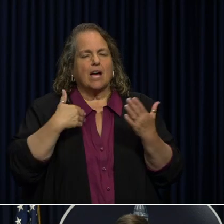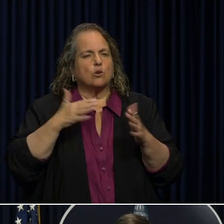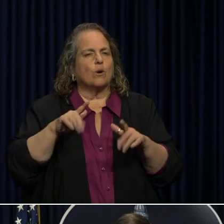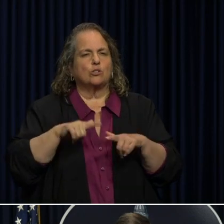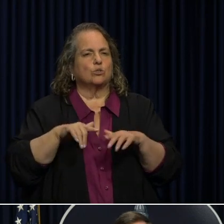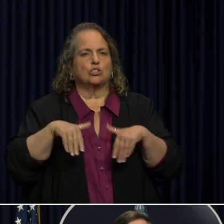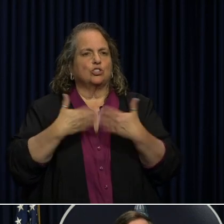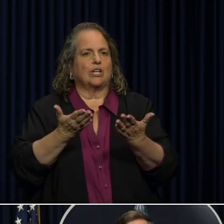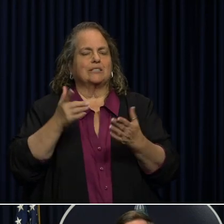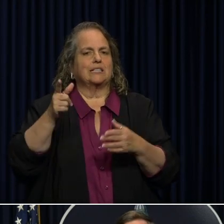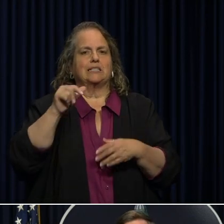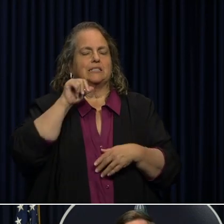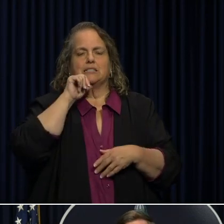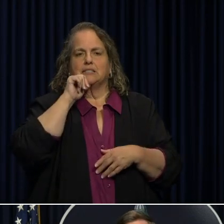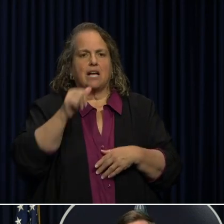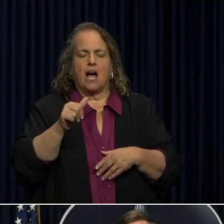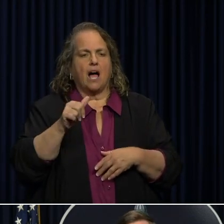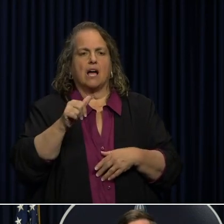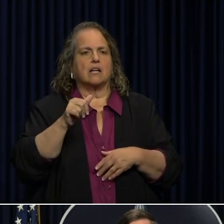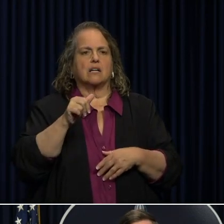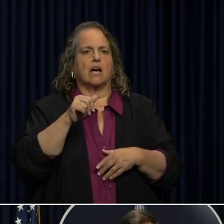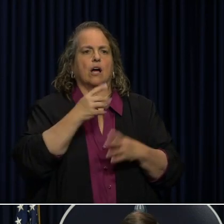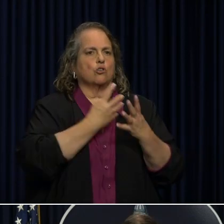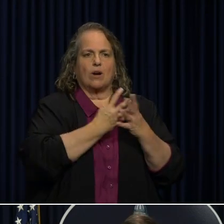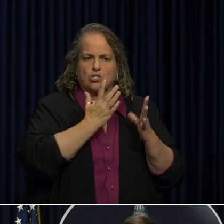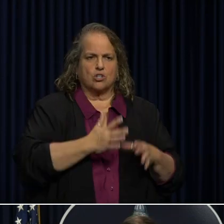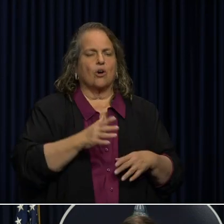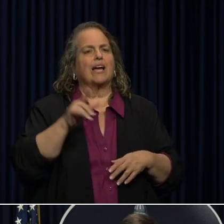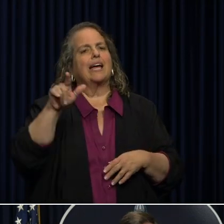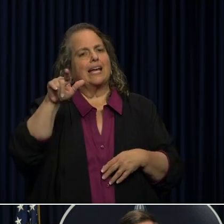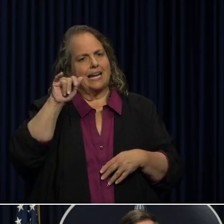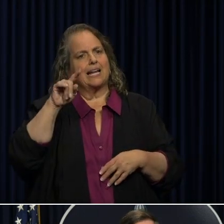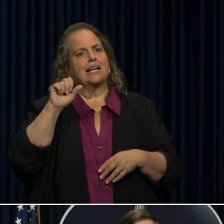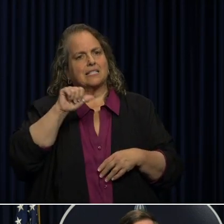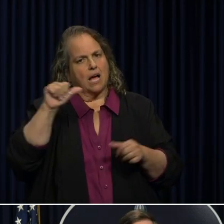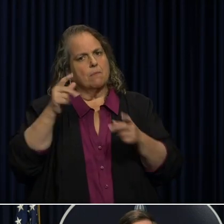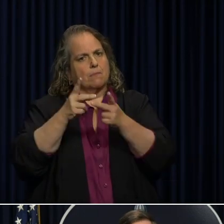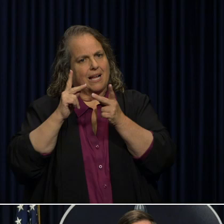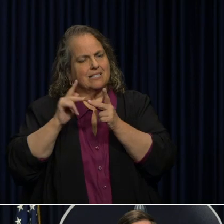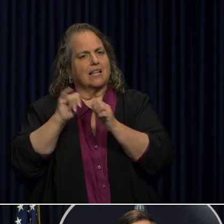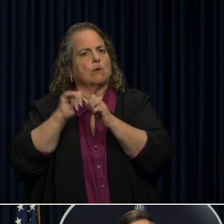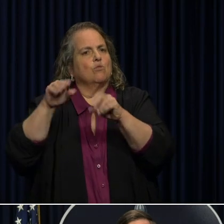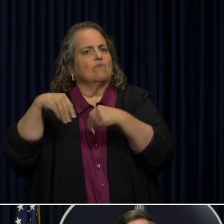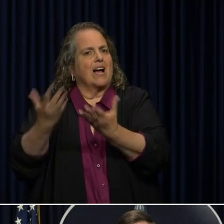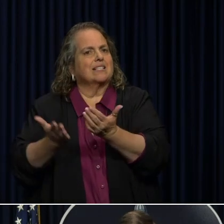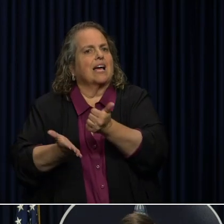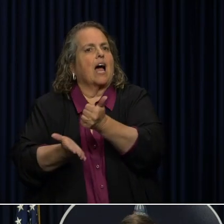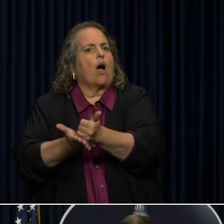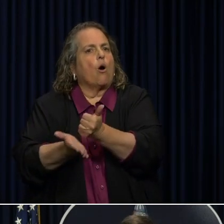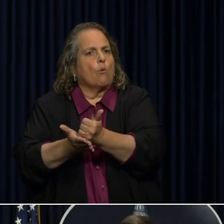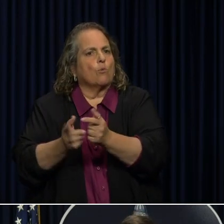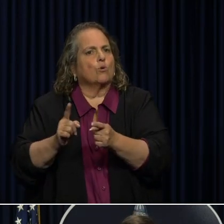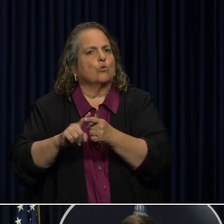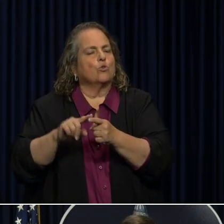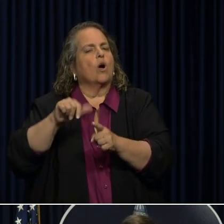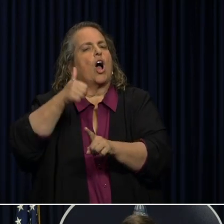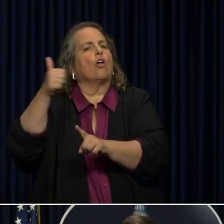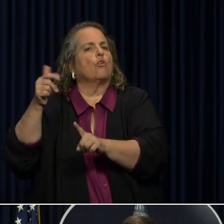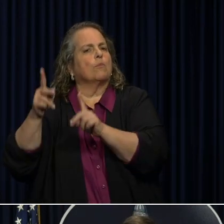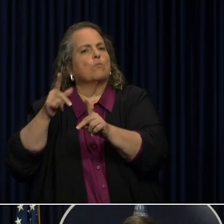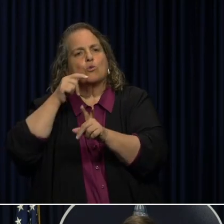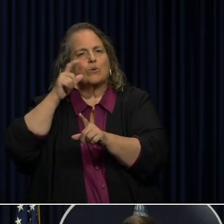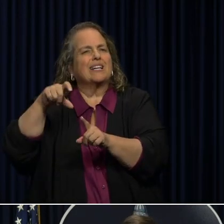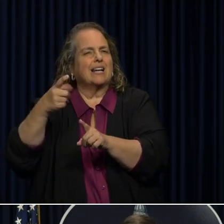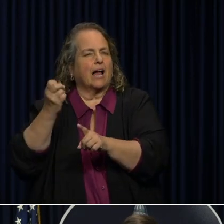that it is anything other than what it is, and is providing the the great help that it